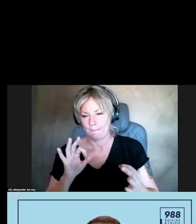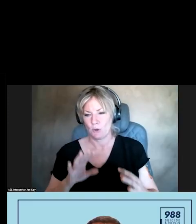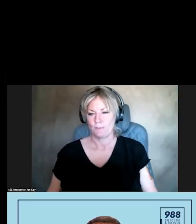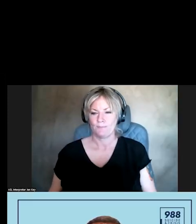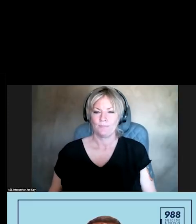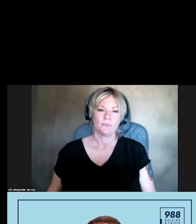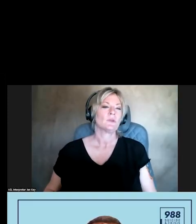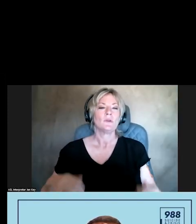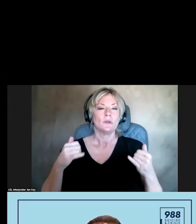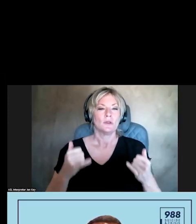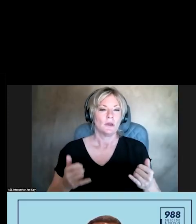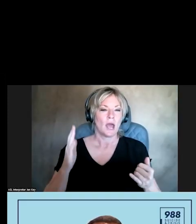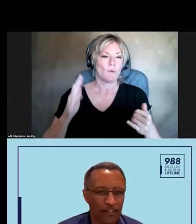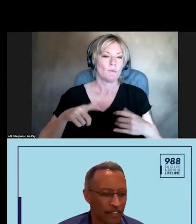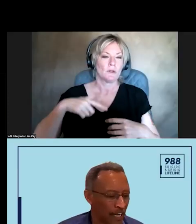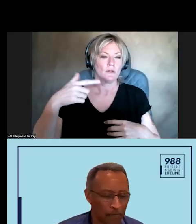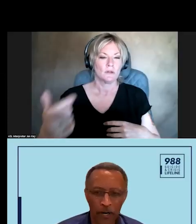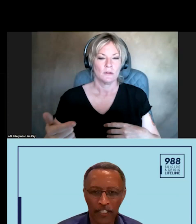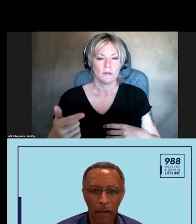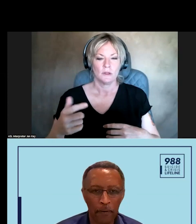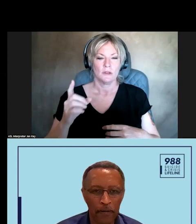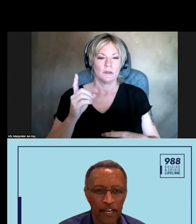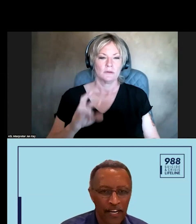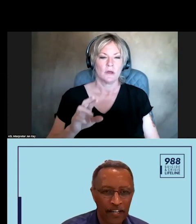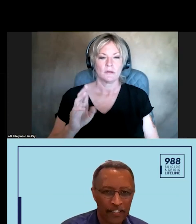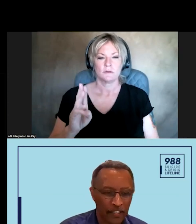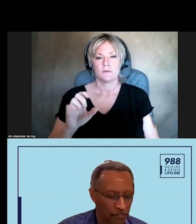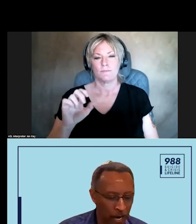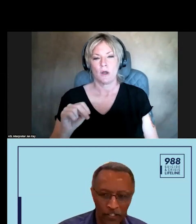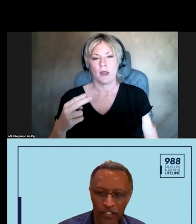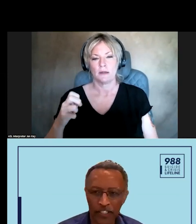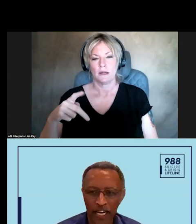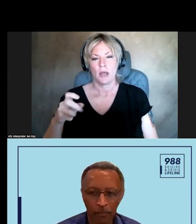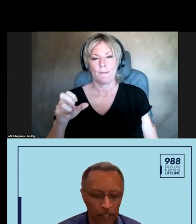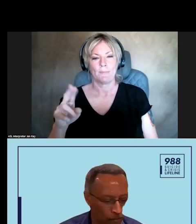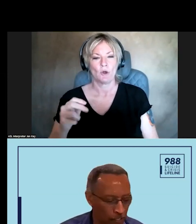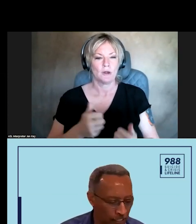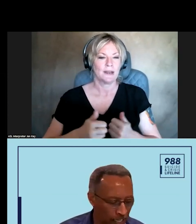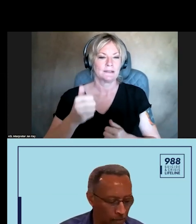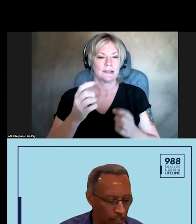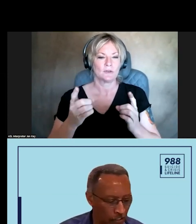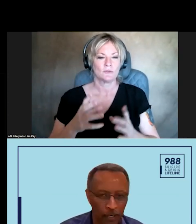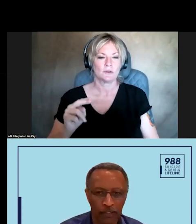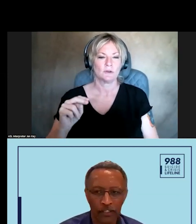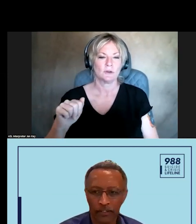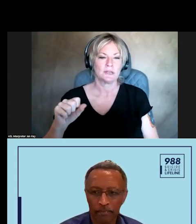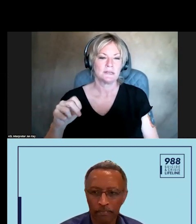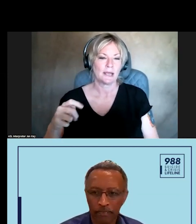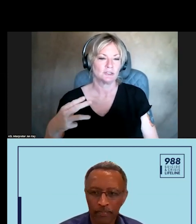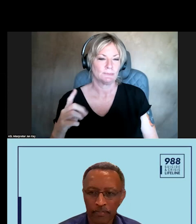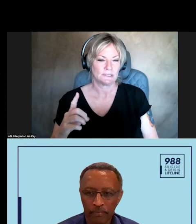We're now going to turn it over to Dr. Brian Hepburn, our Executive Director here at NASPHPD, for his comments as well.